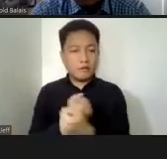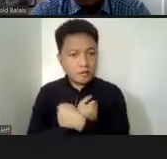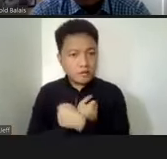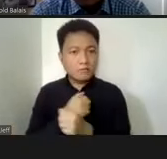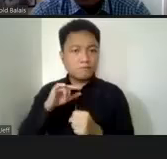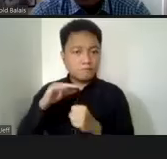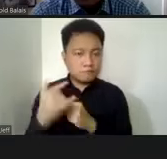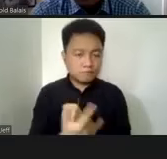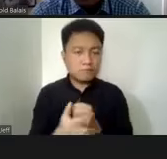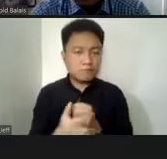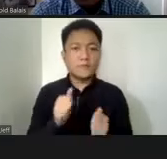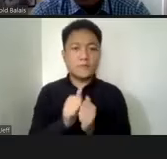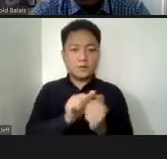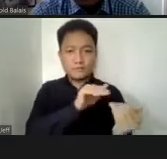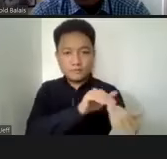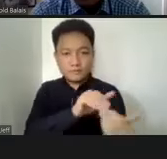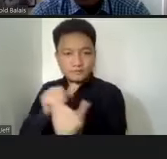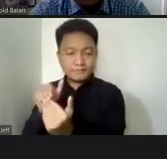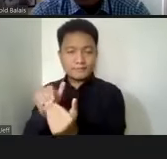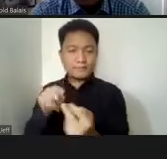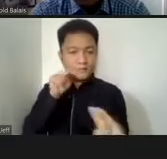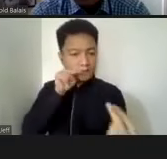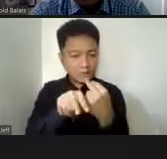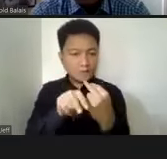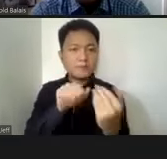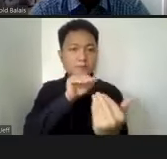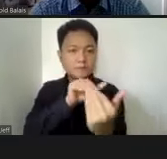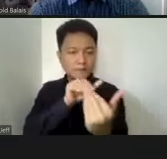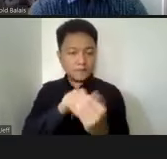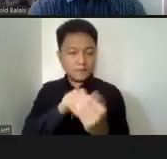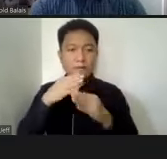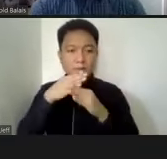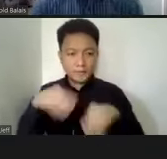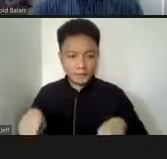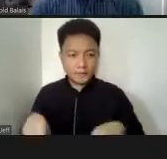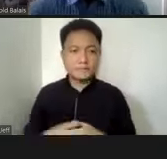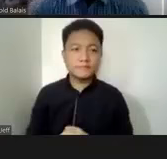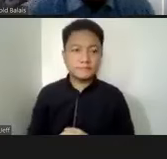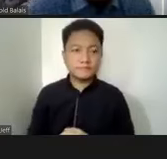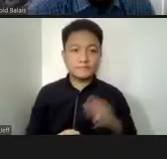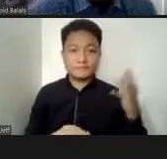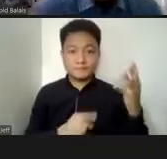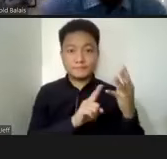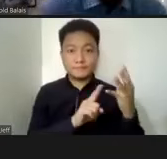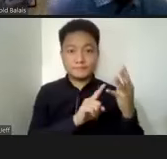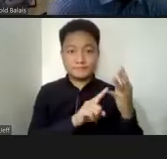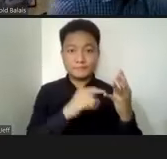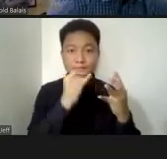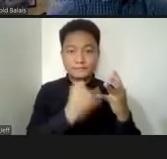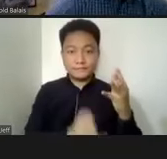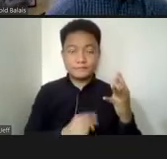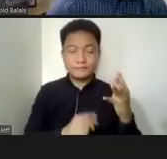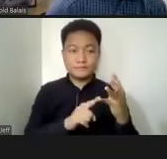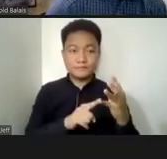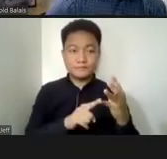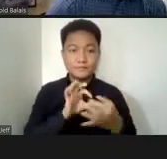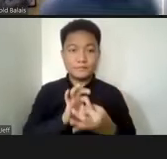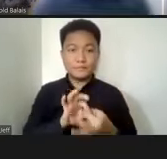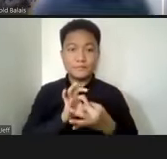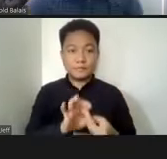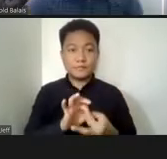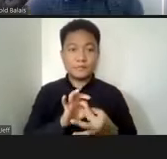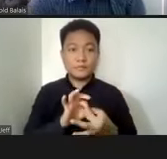last harmony is relational harmony with the creation. I will not poison the earth that we live